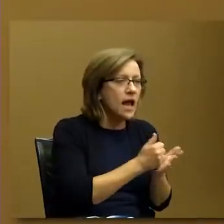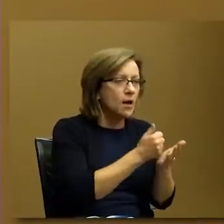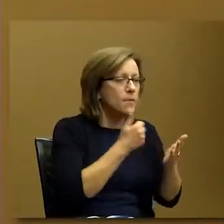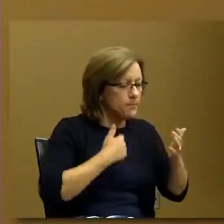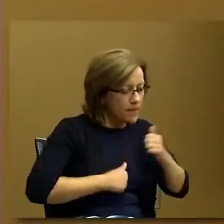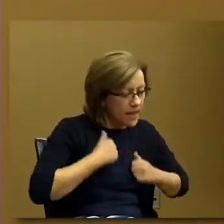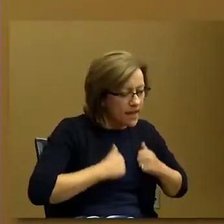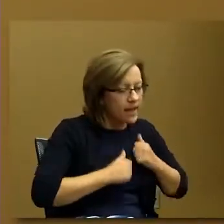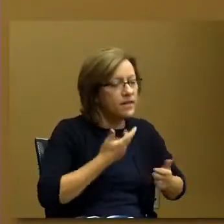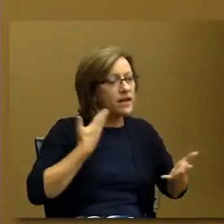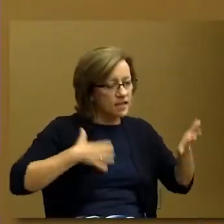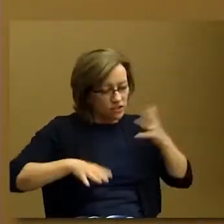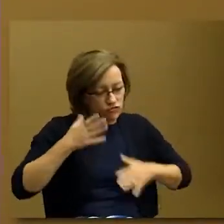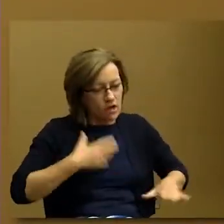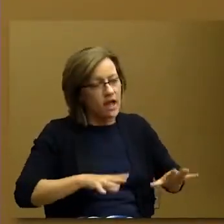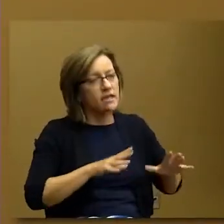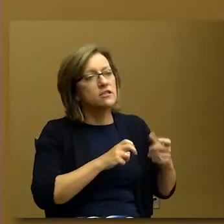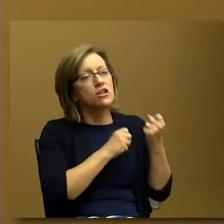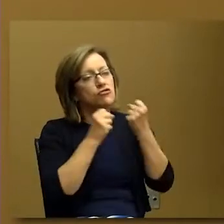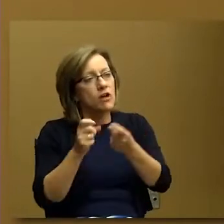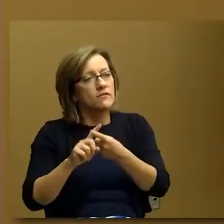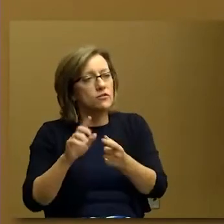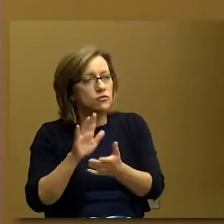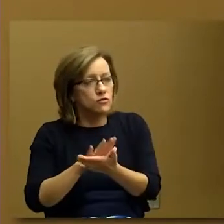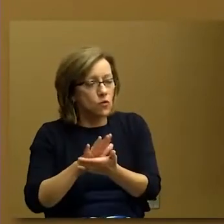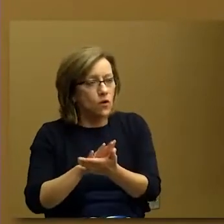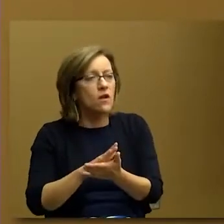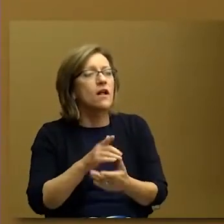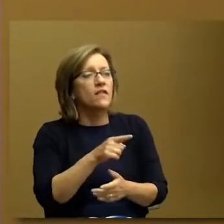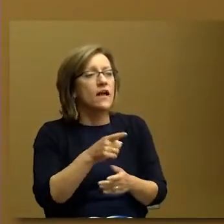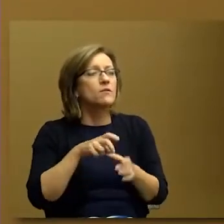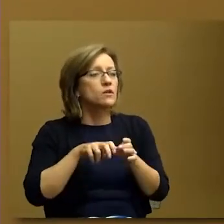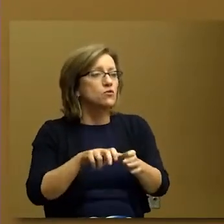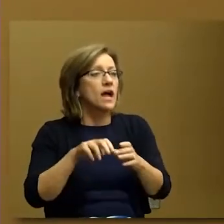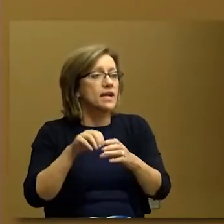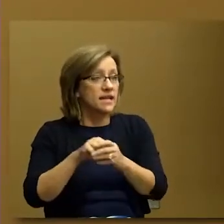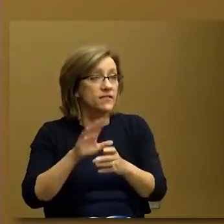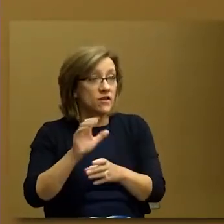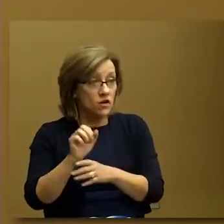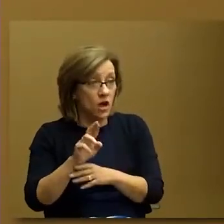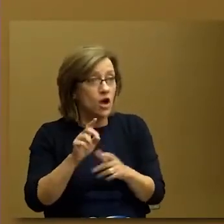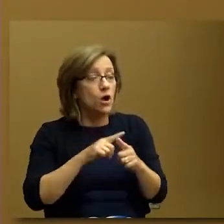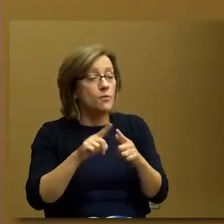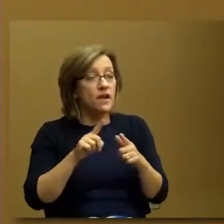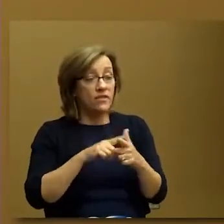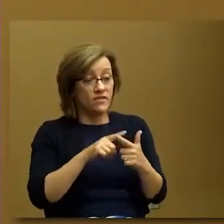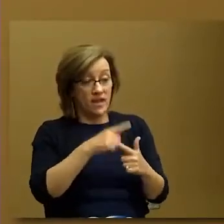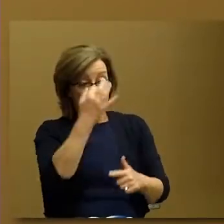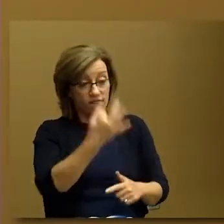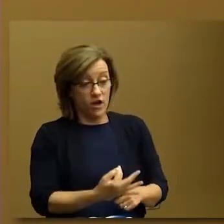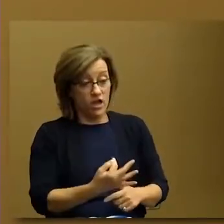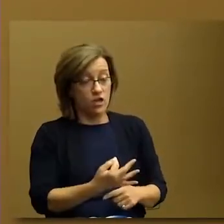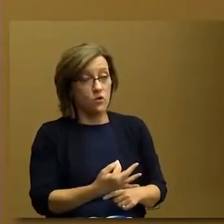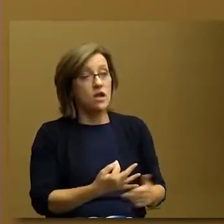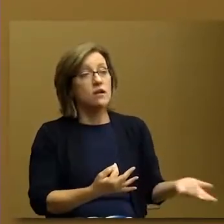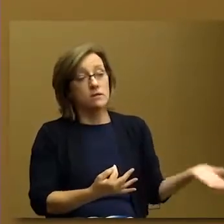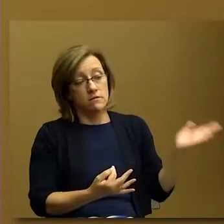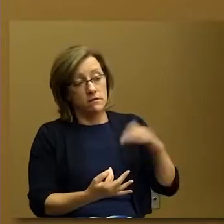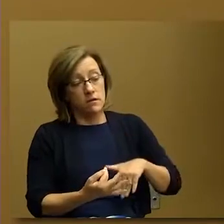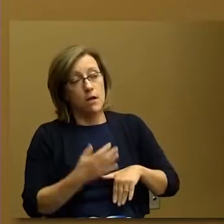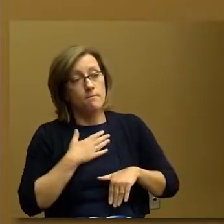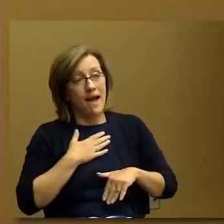They'd ride in Becca's car. But then on Fridays, we go in my car out in the community